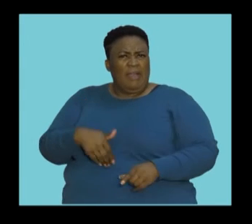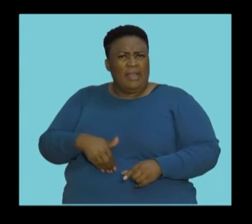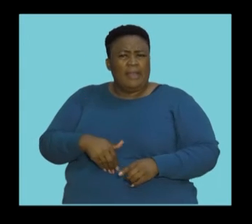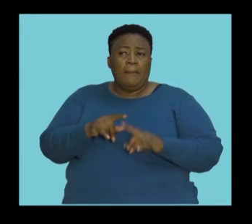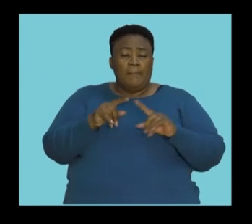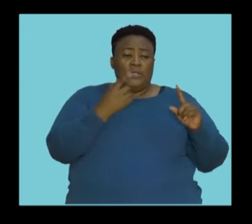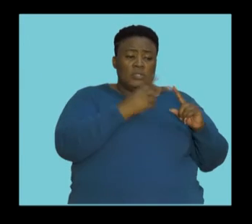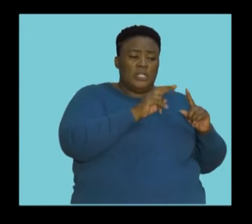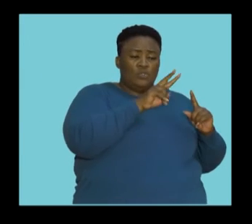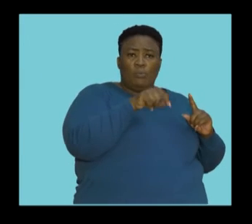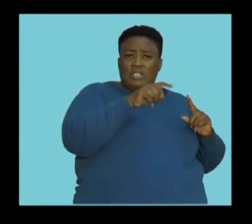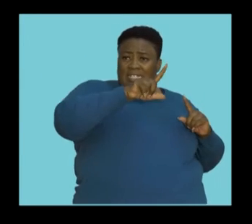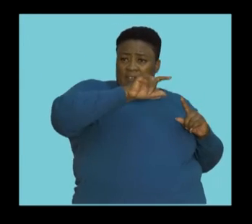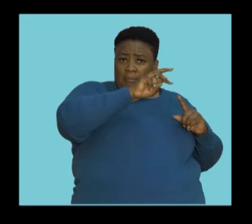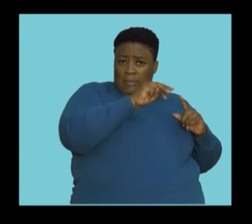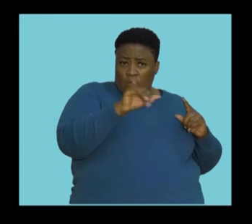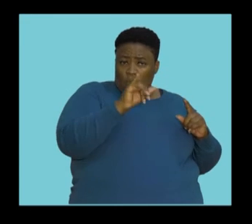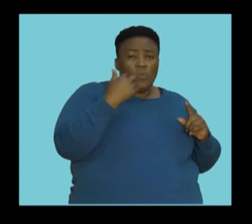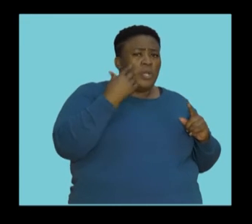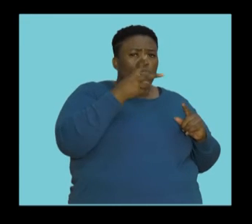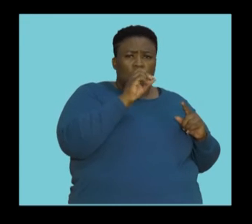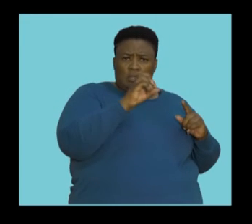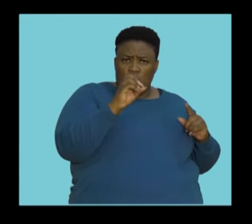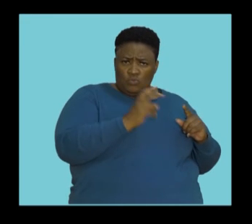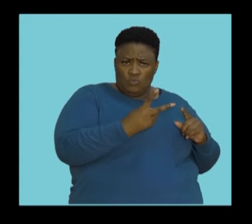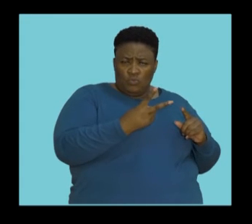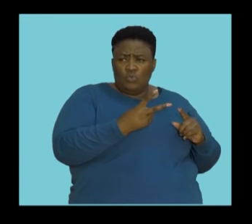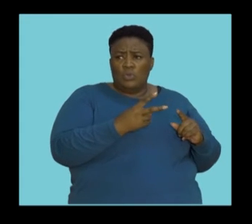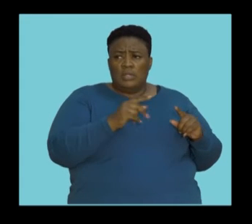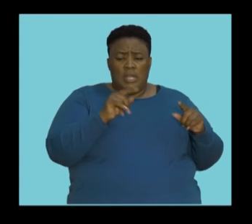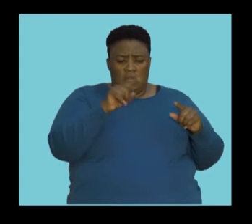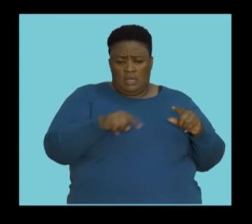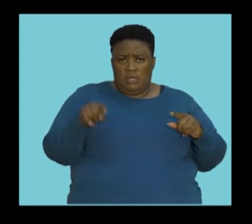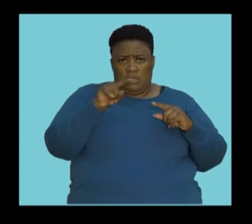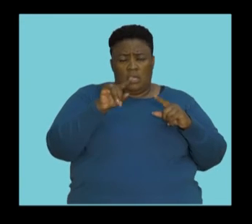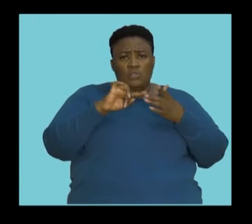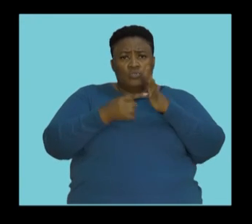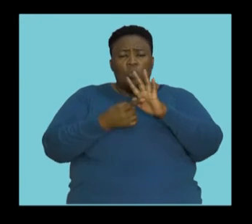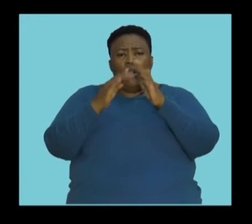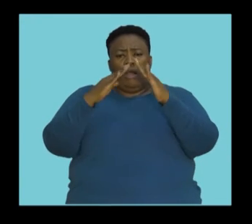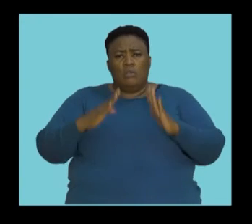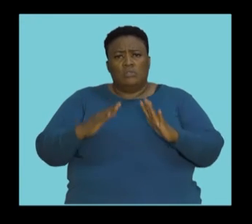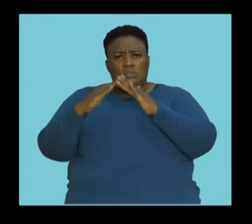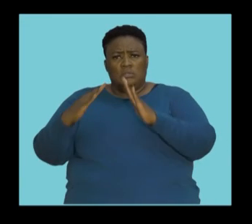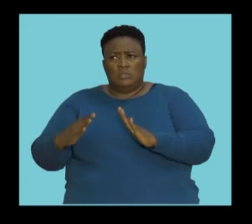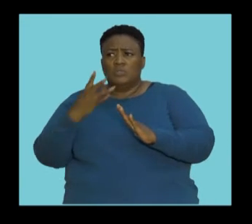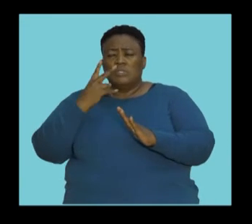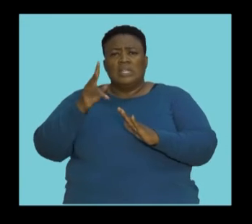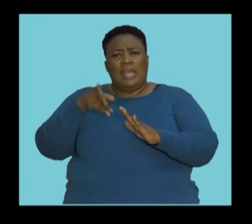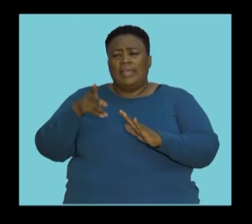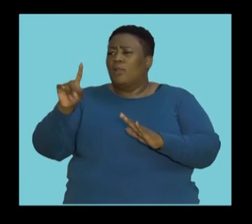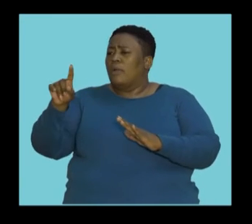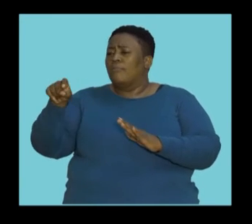look at the 2.7 million in 2002, and this is a graph that points to the households, we can see that